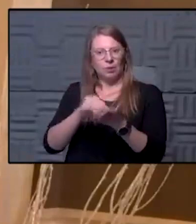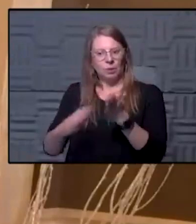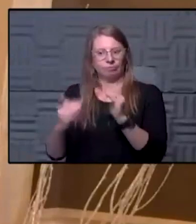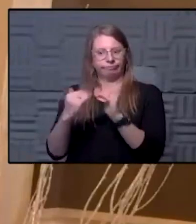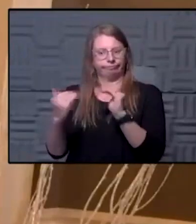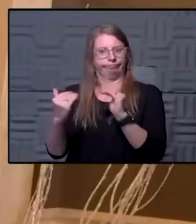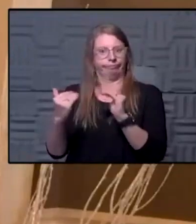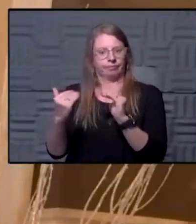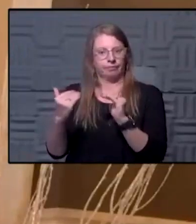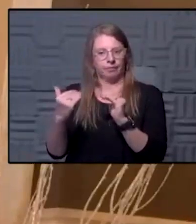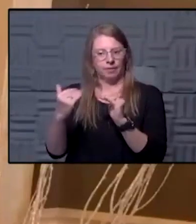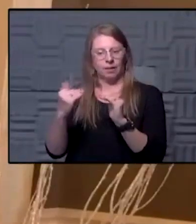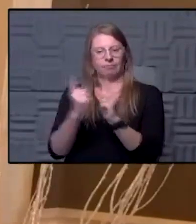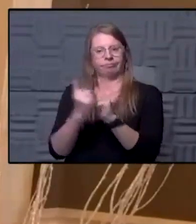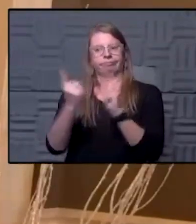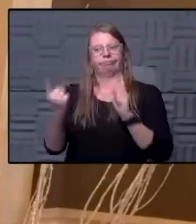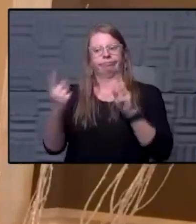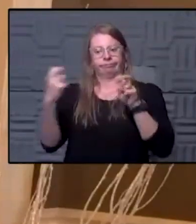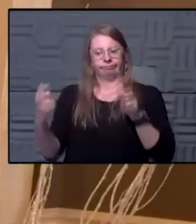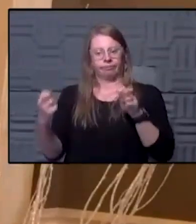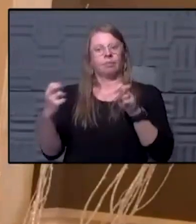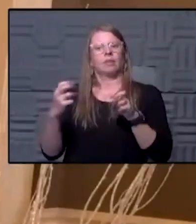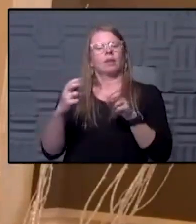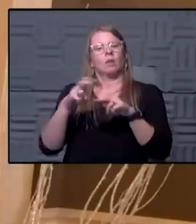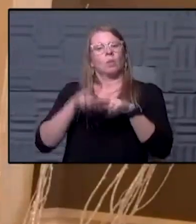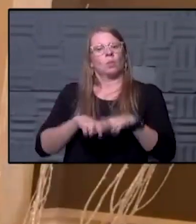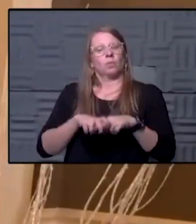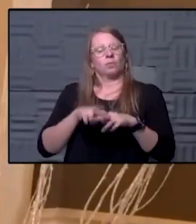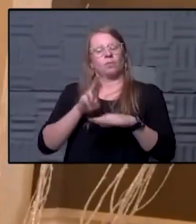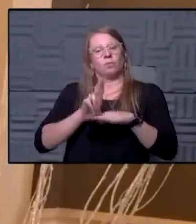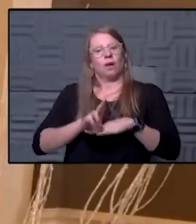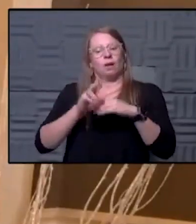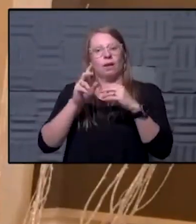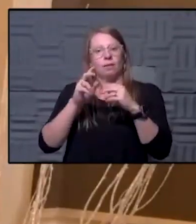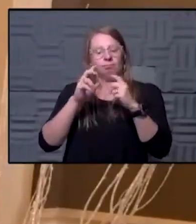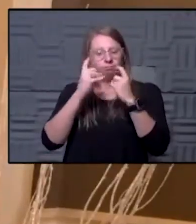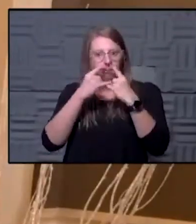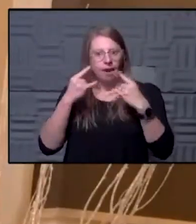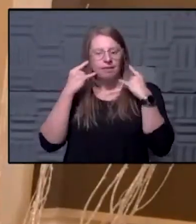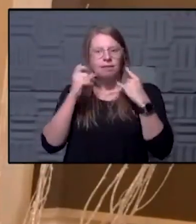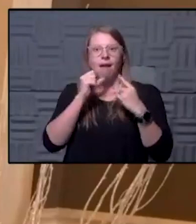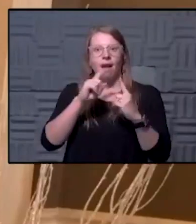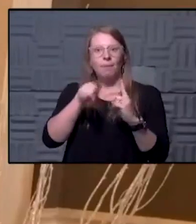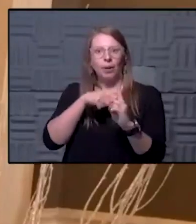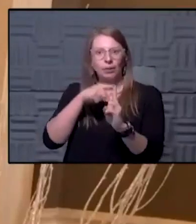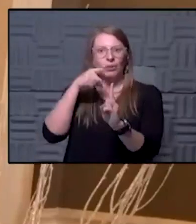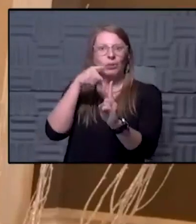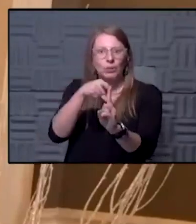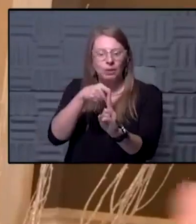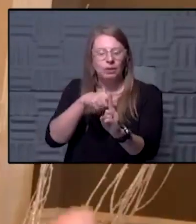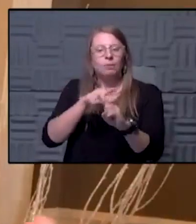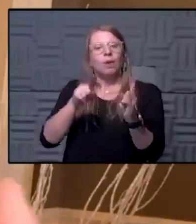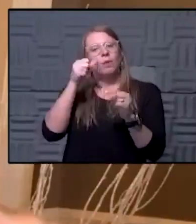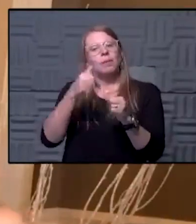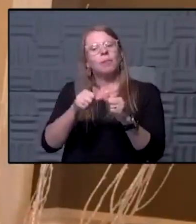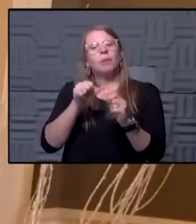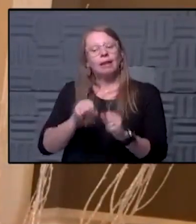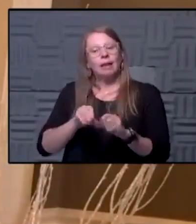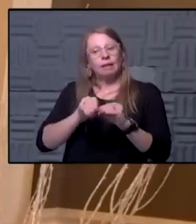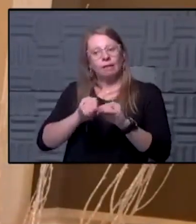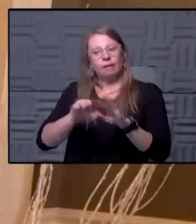social distancing, wearing your mask. It's not just about you, but you have to remember you can affect